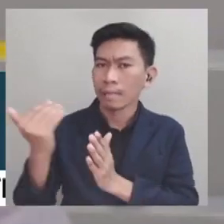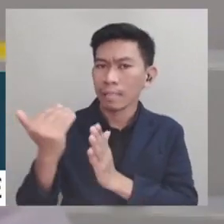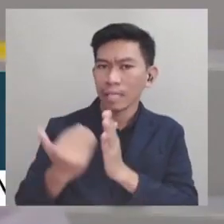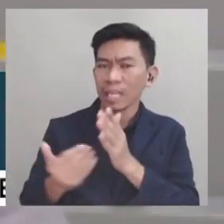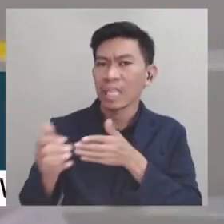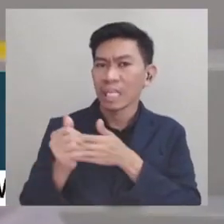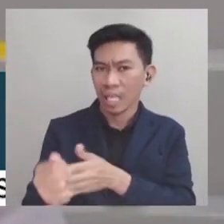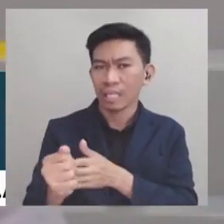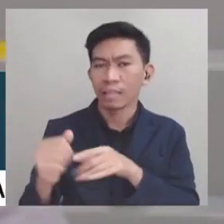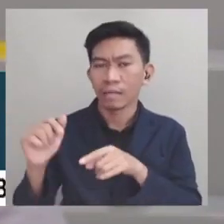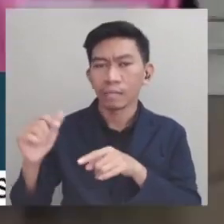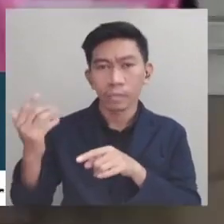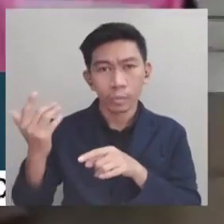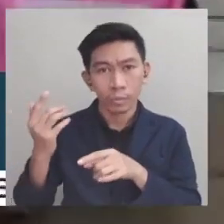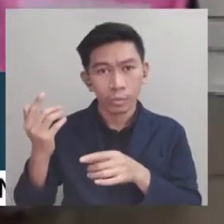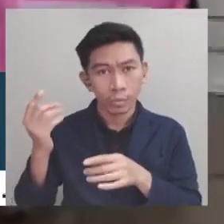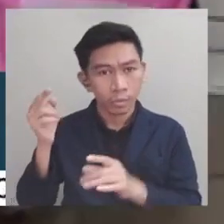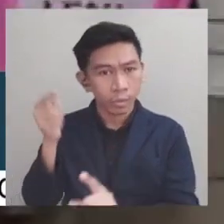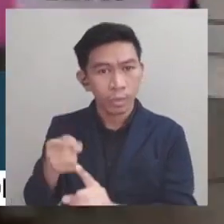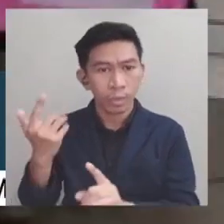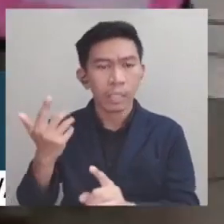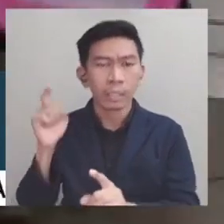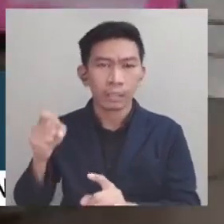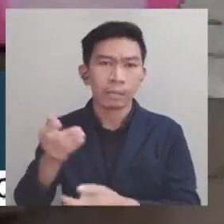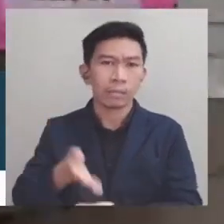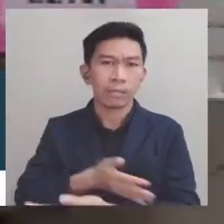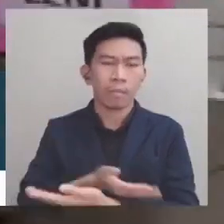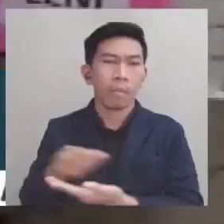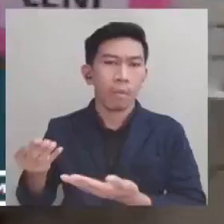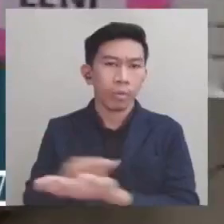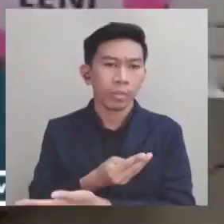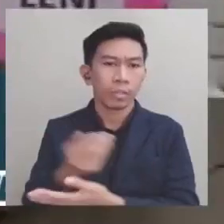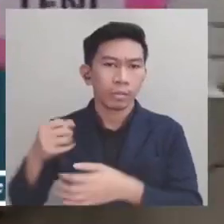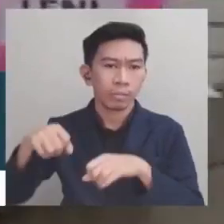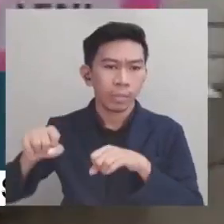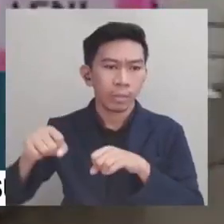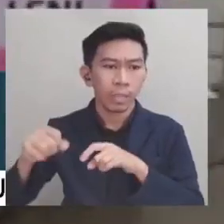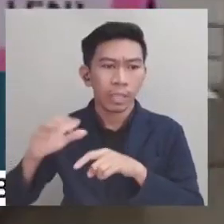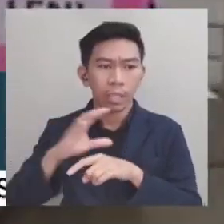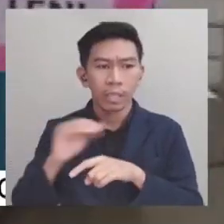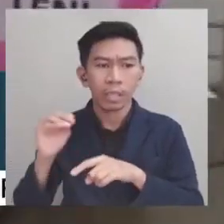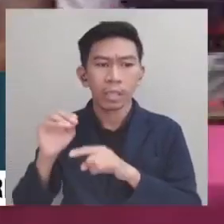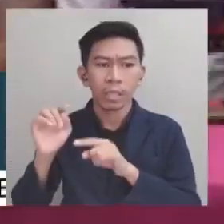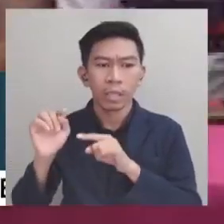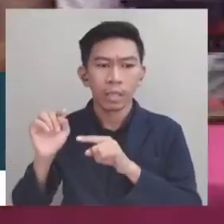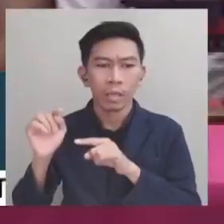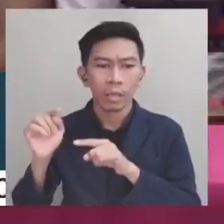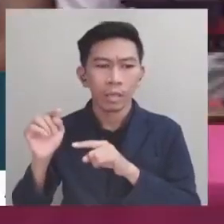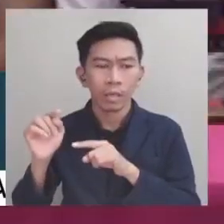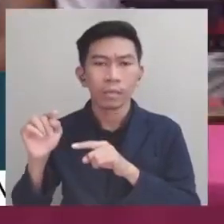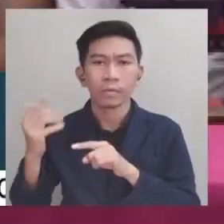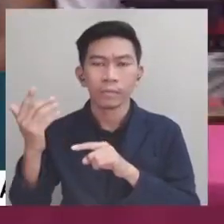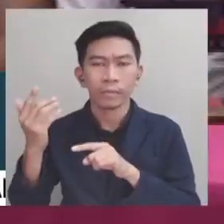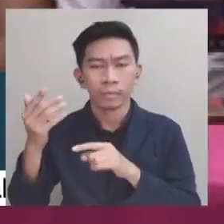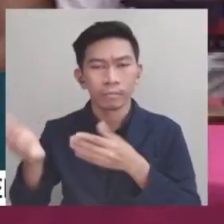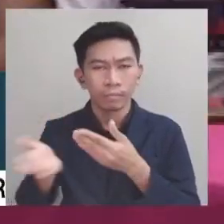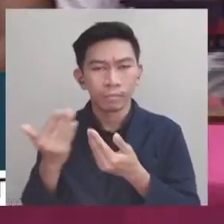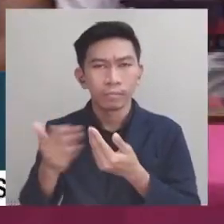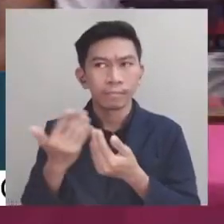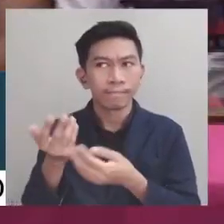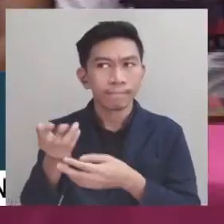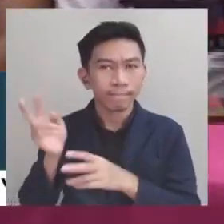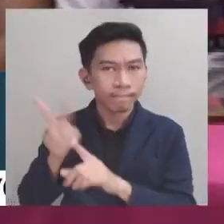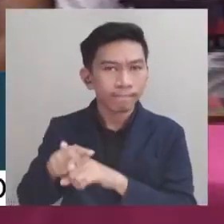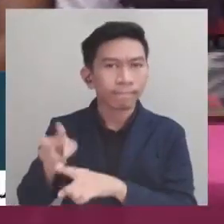to modernize the public utility vehicles and requiring the operators to consolidate for easier application of loans for the purchase of